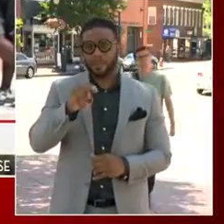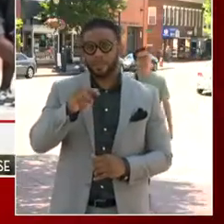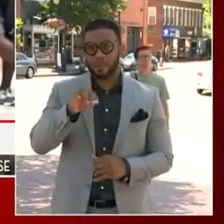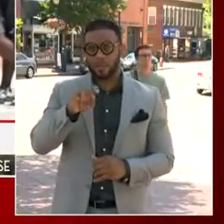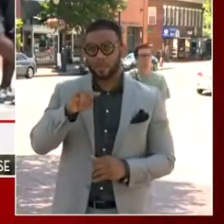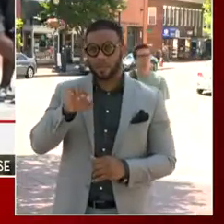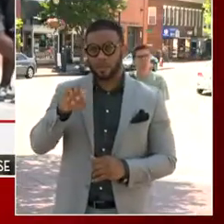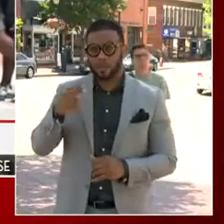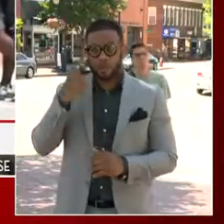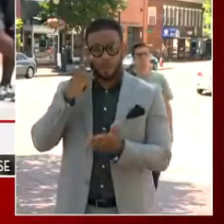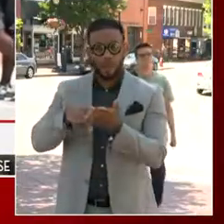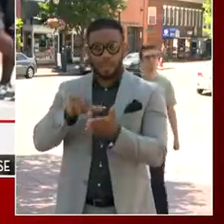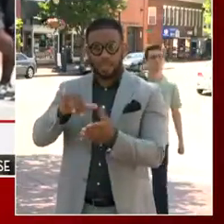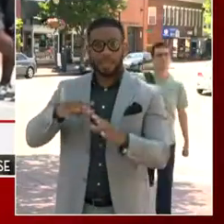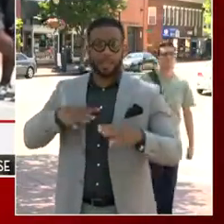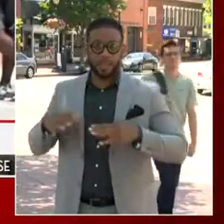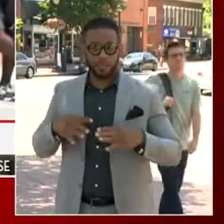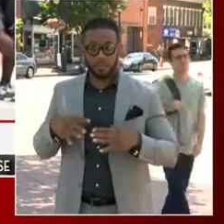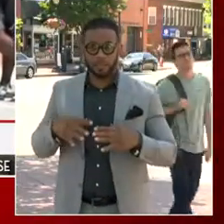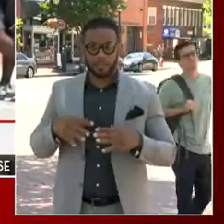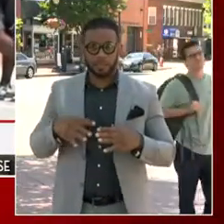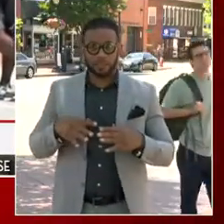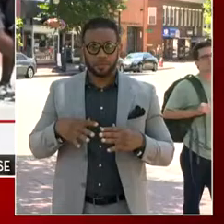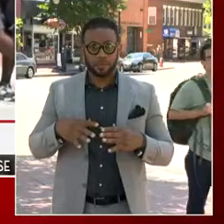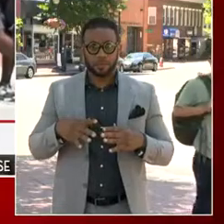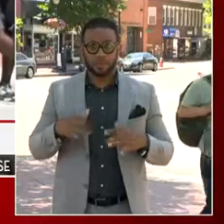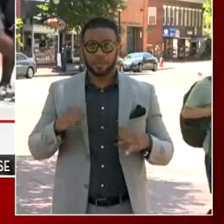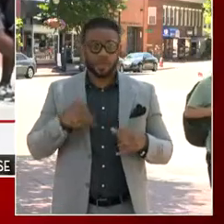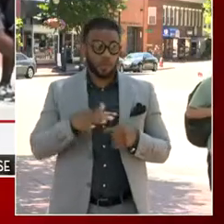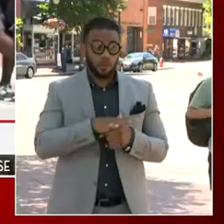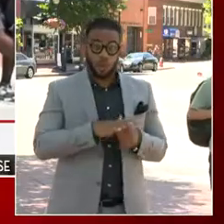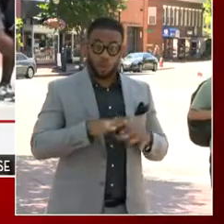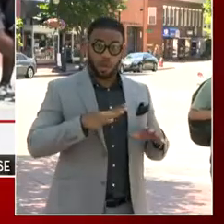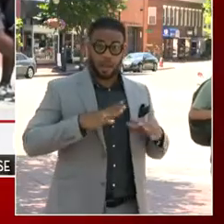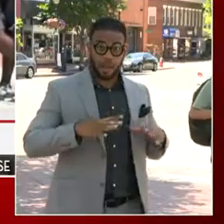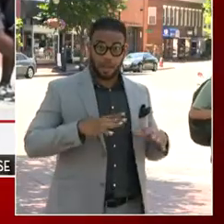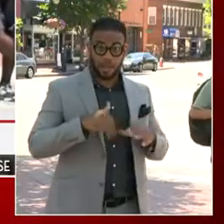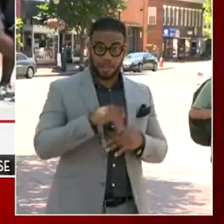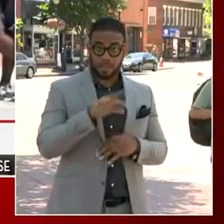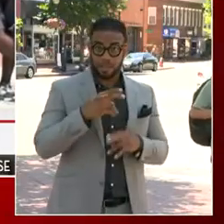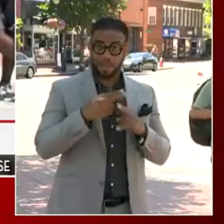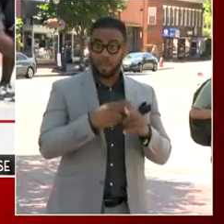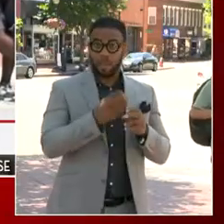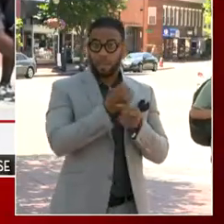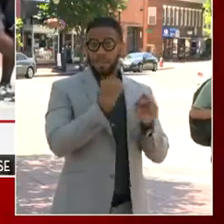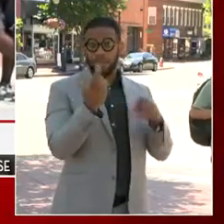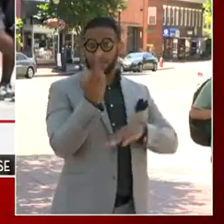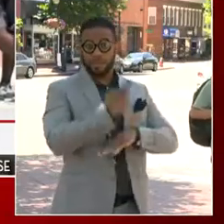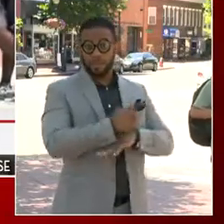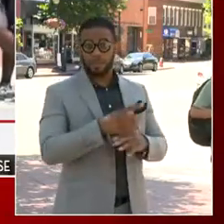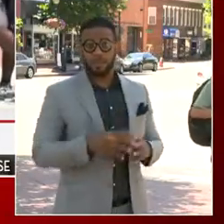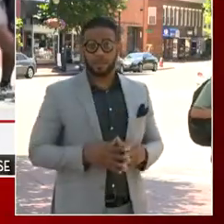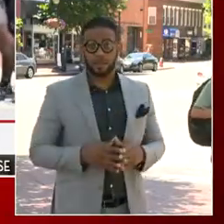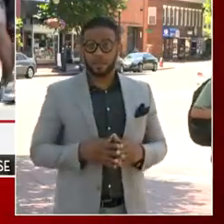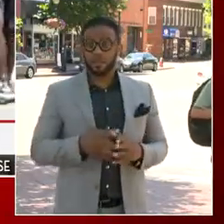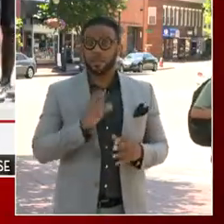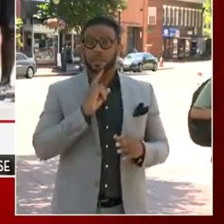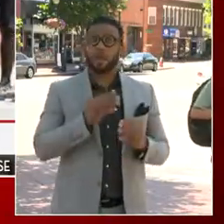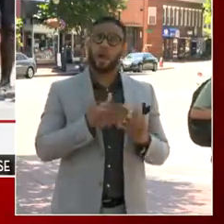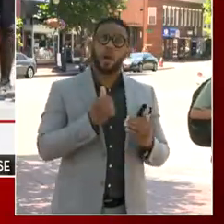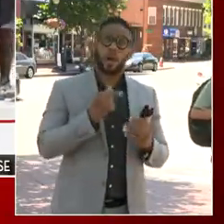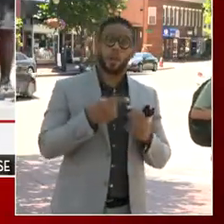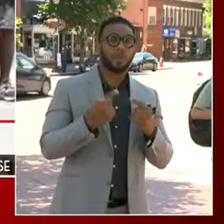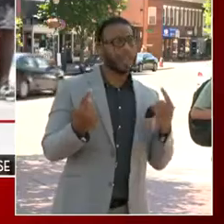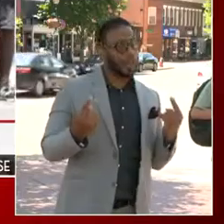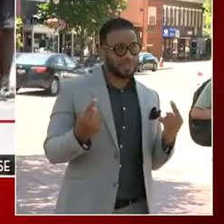is the recognition of that holiday. We have a local holiday in the district called Emancipation Day, which is almost